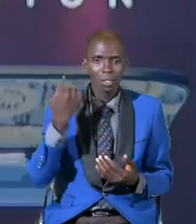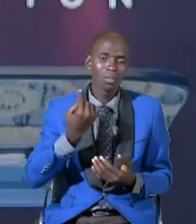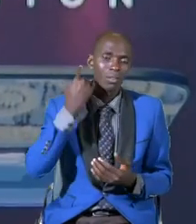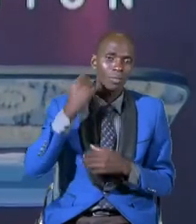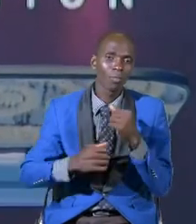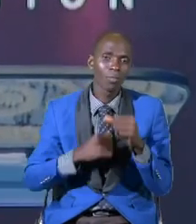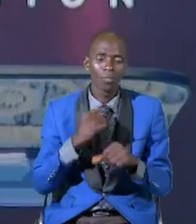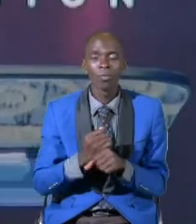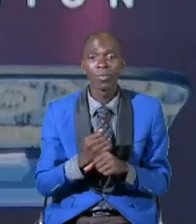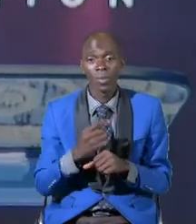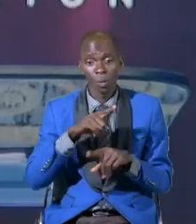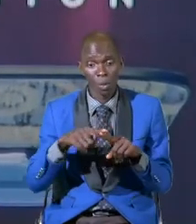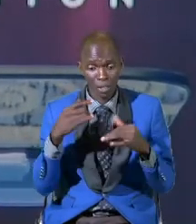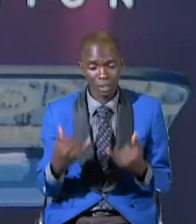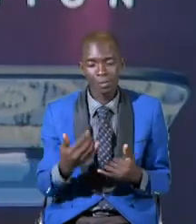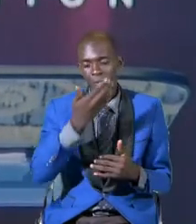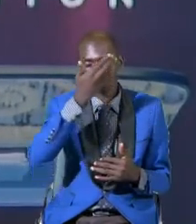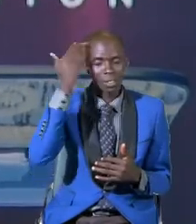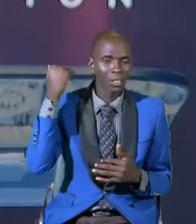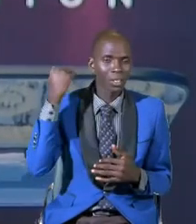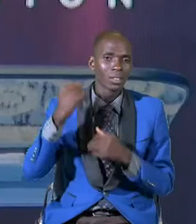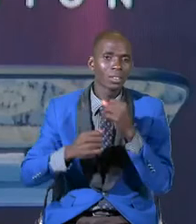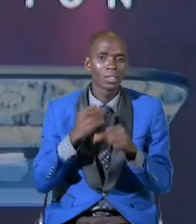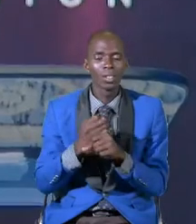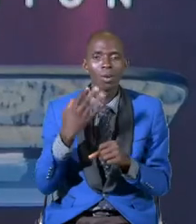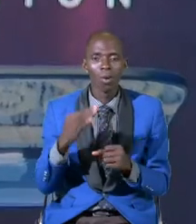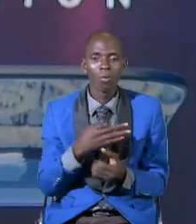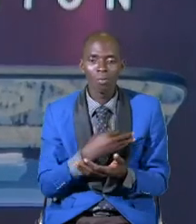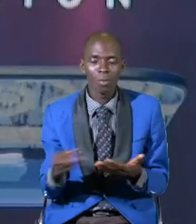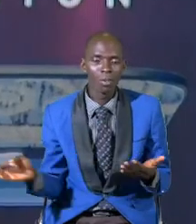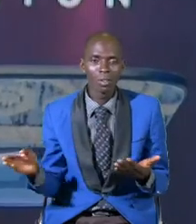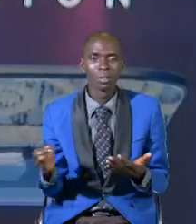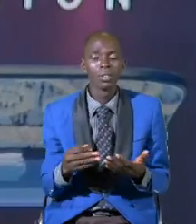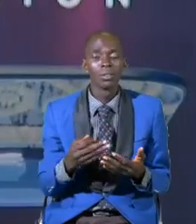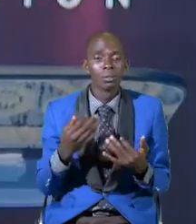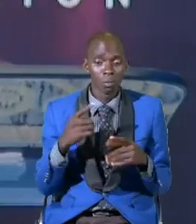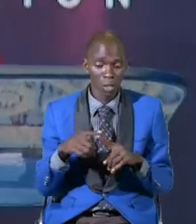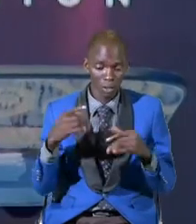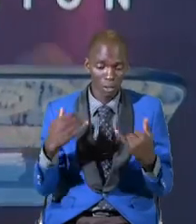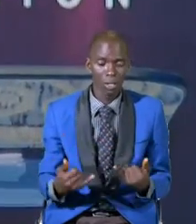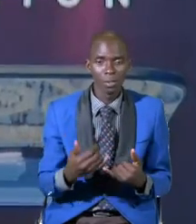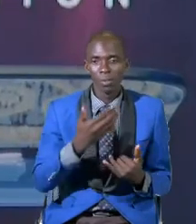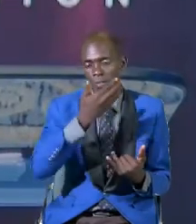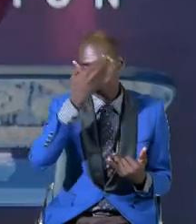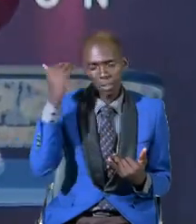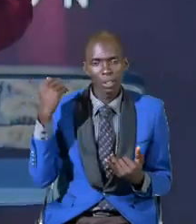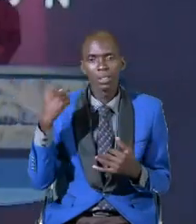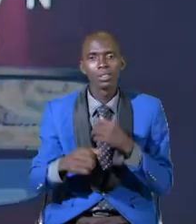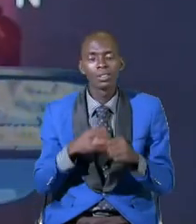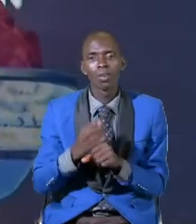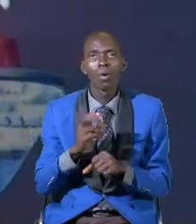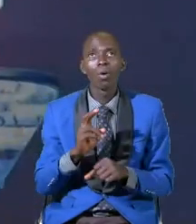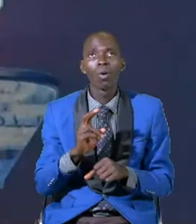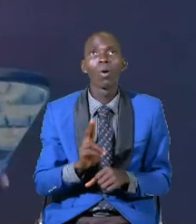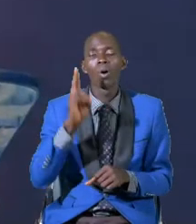of failure and the years of defeat, but now, forget the years of up and down, falling and rising, but now,